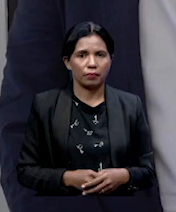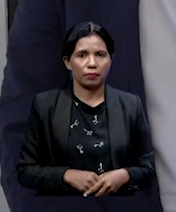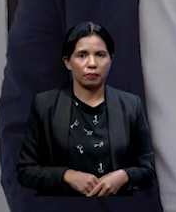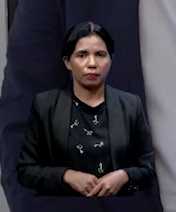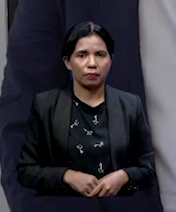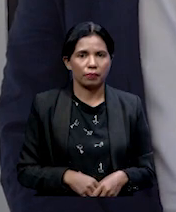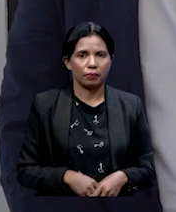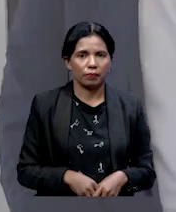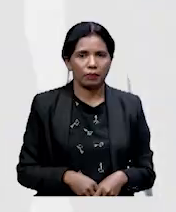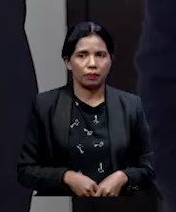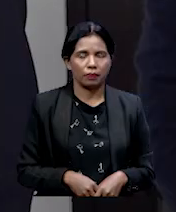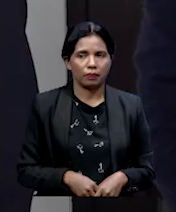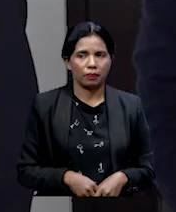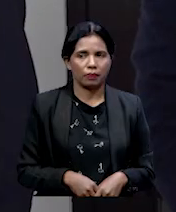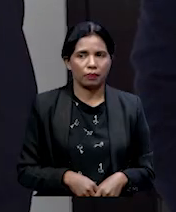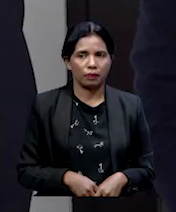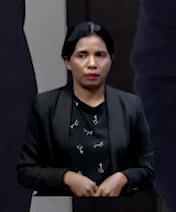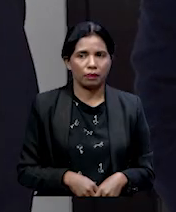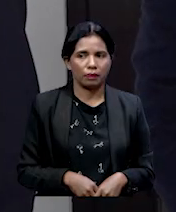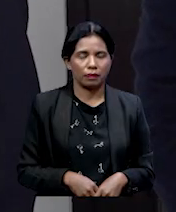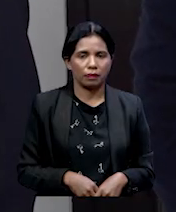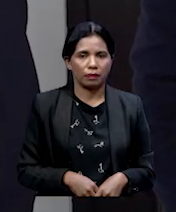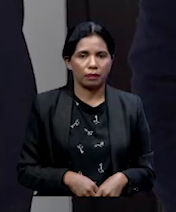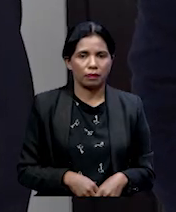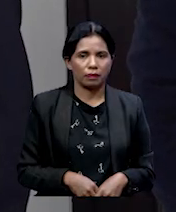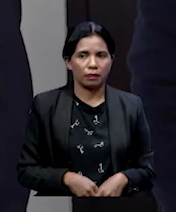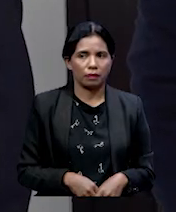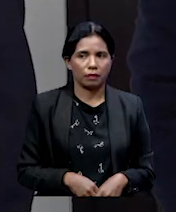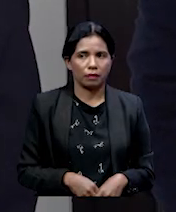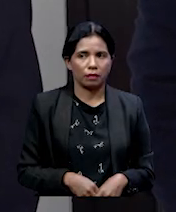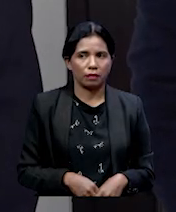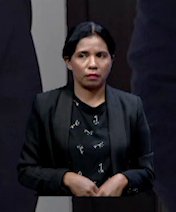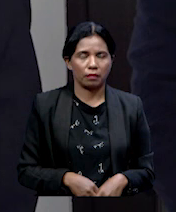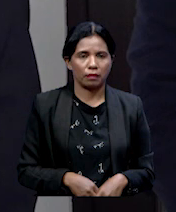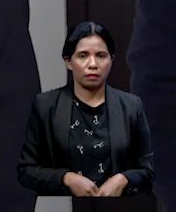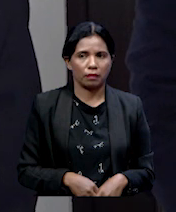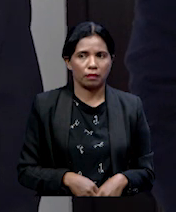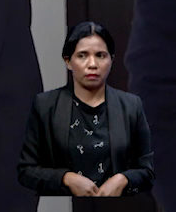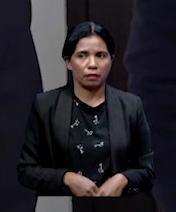in Tibar Bay Port. We can accommodate something close to